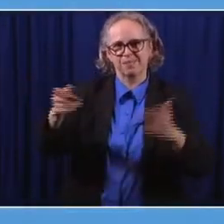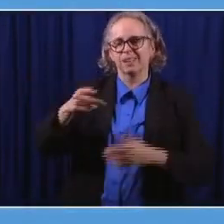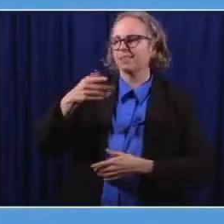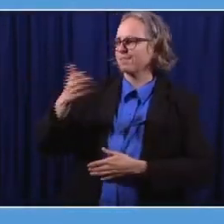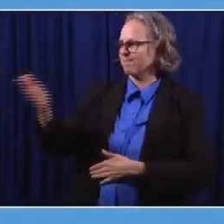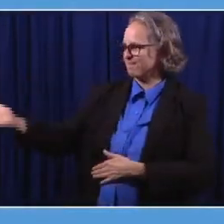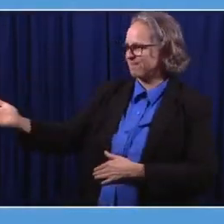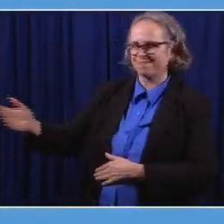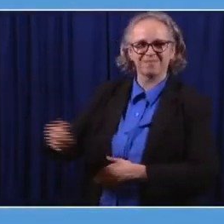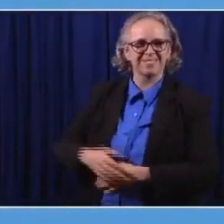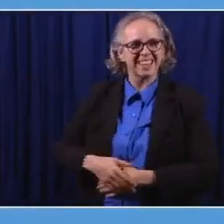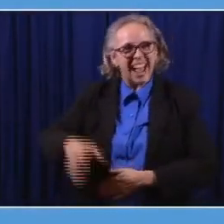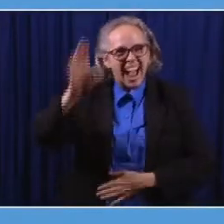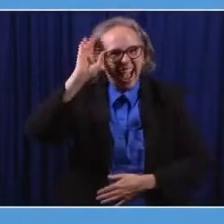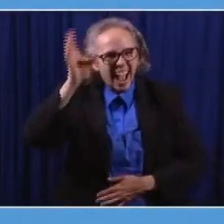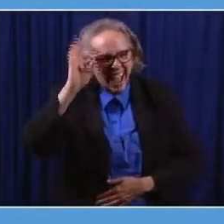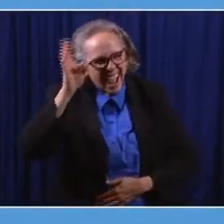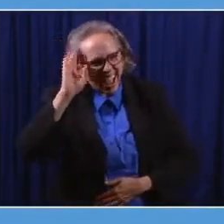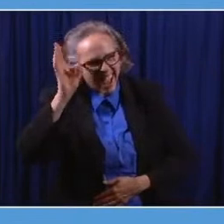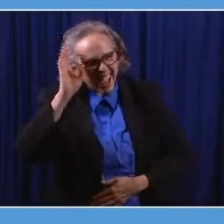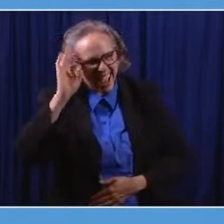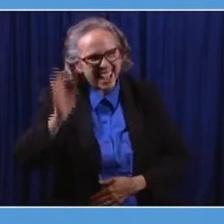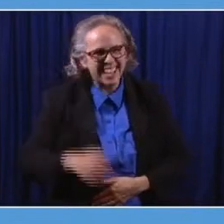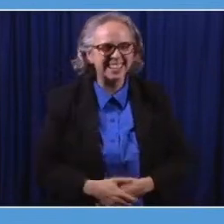Hi, I'm Dr. Sophia Tolliver.